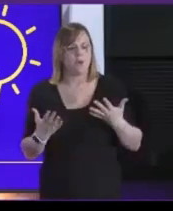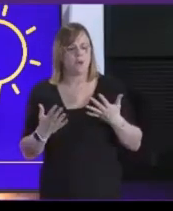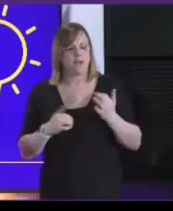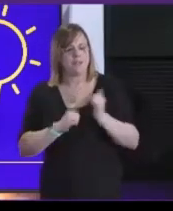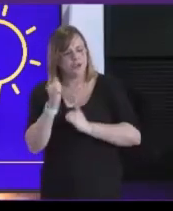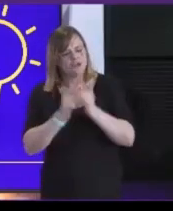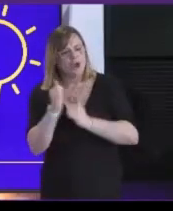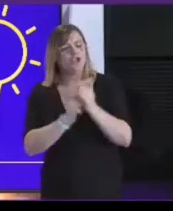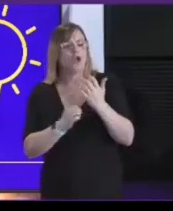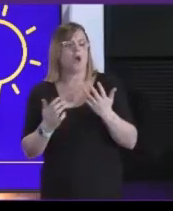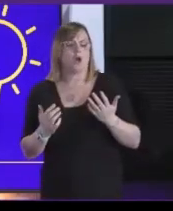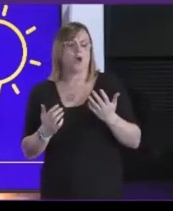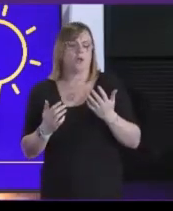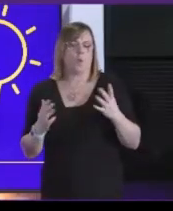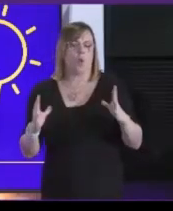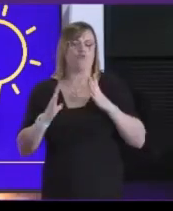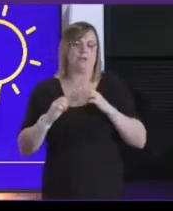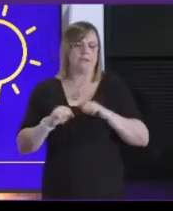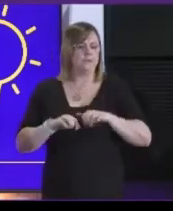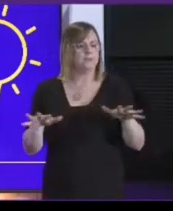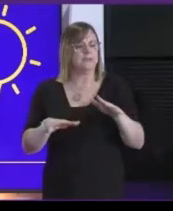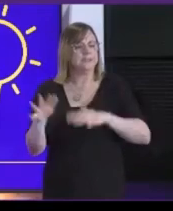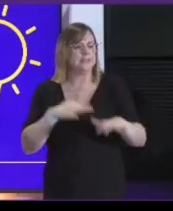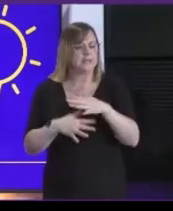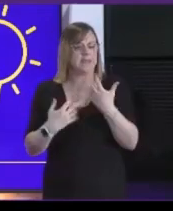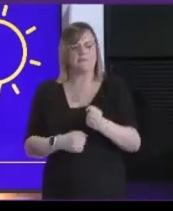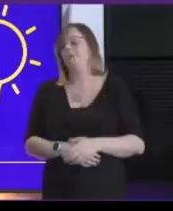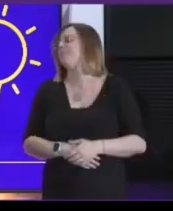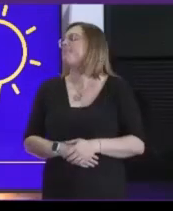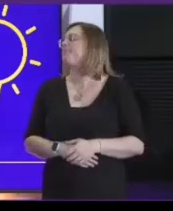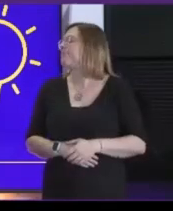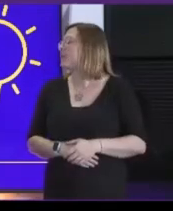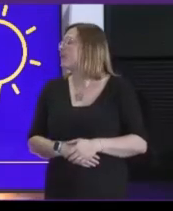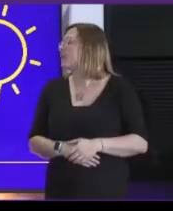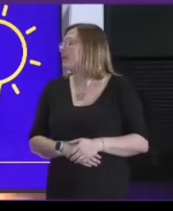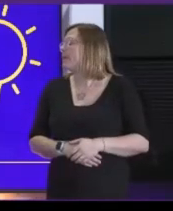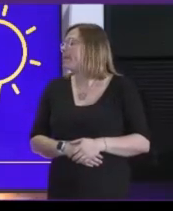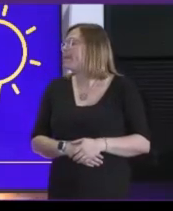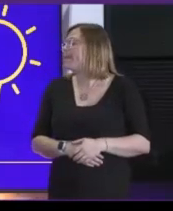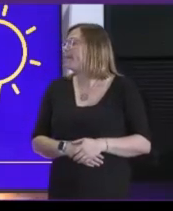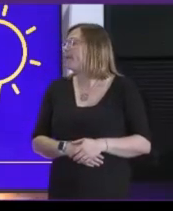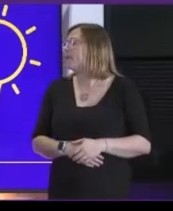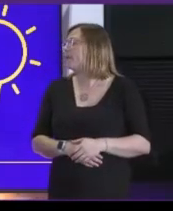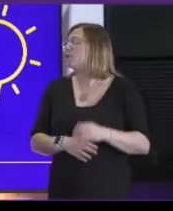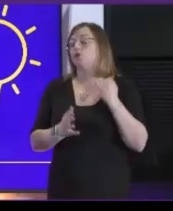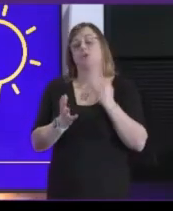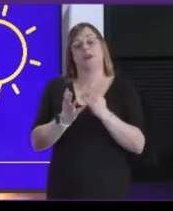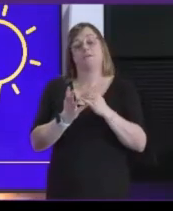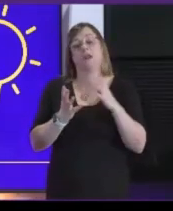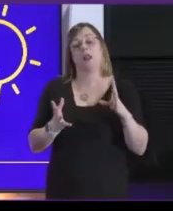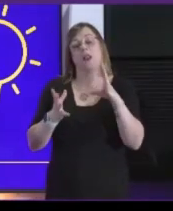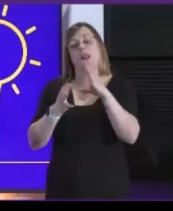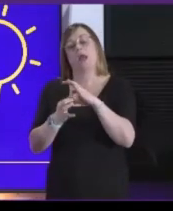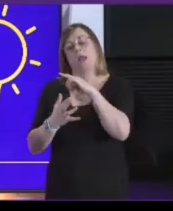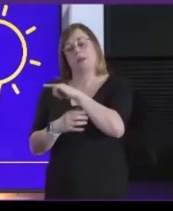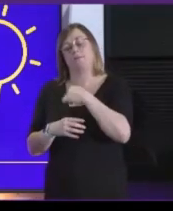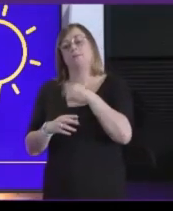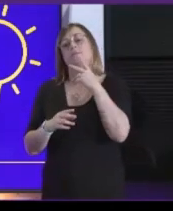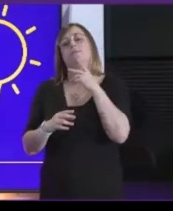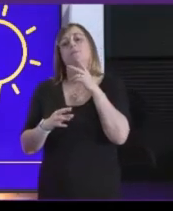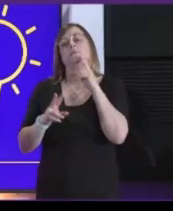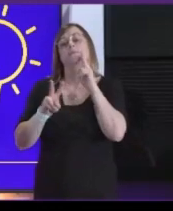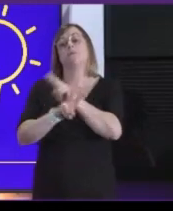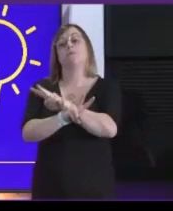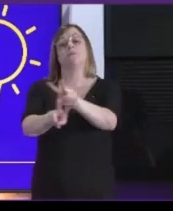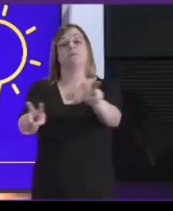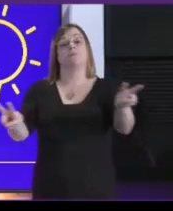lying in place as a society. Yeah. So Stephanie, one last question around that, just linking in. When you're looking across that